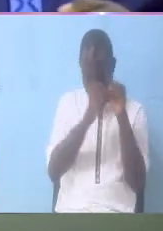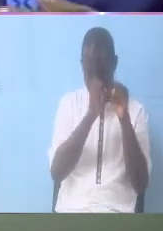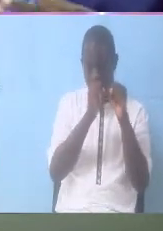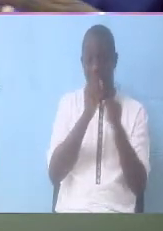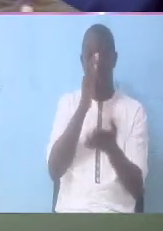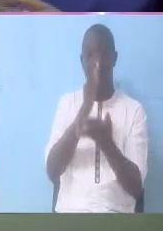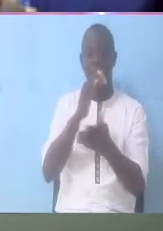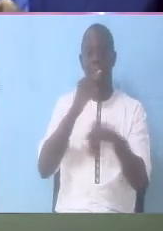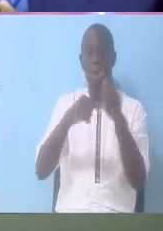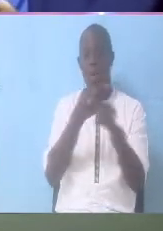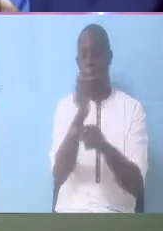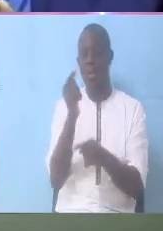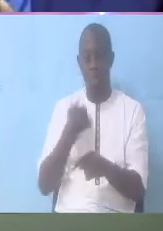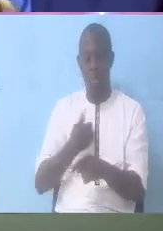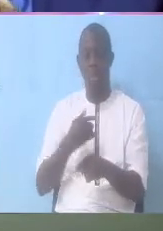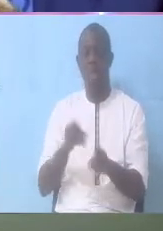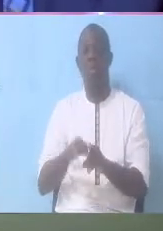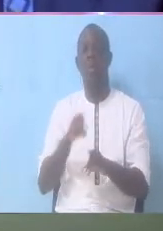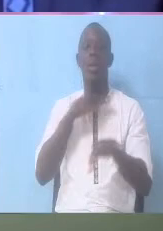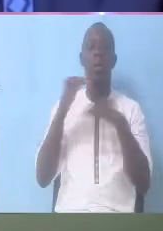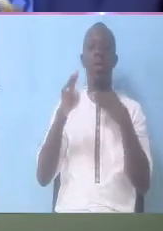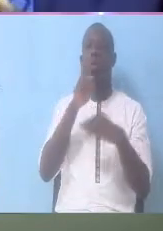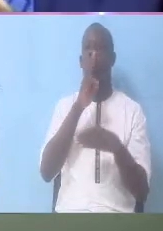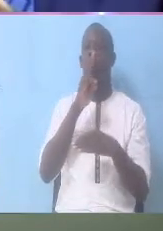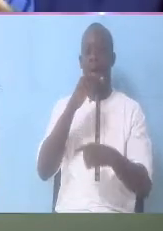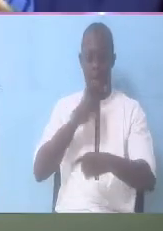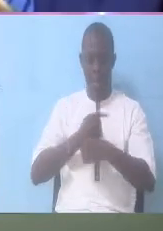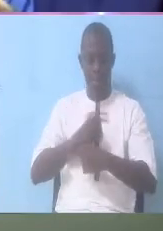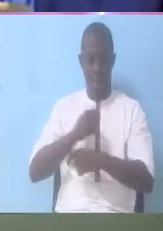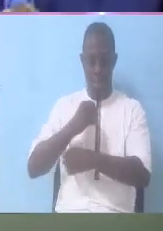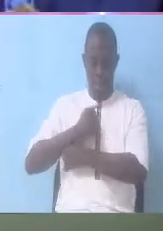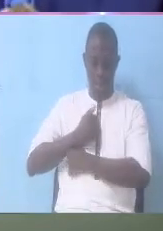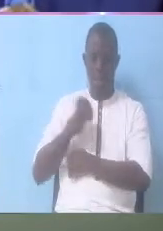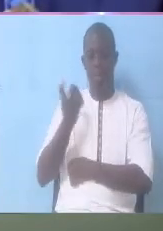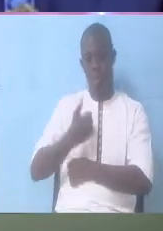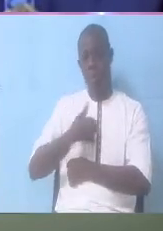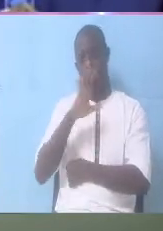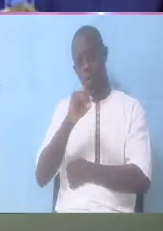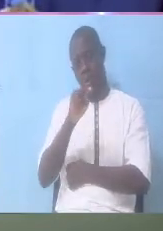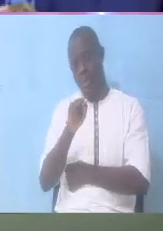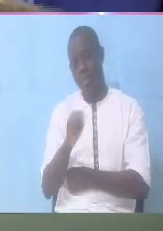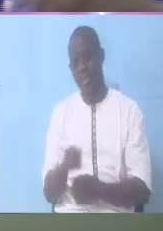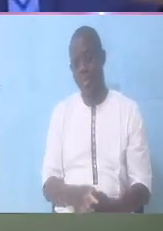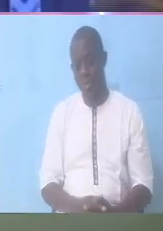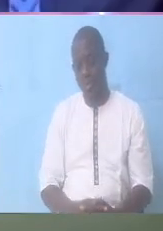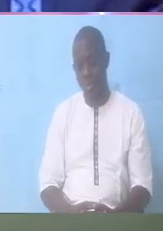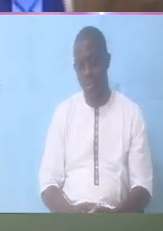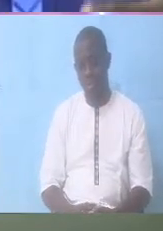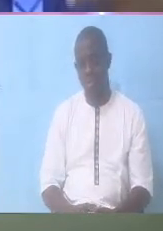were killed by Gambian forces? Yes, from the revelation I'm hearing now, obviously, yes.